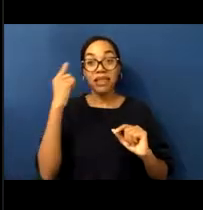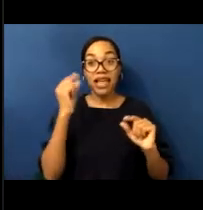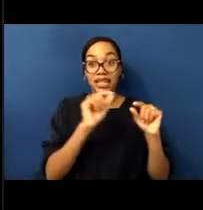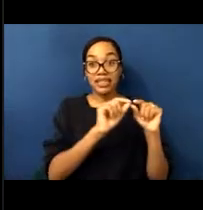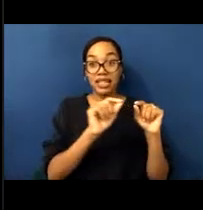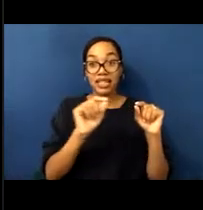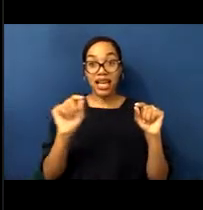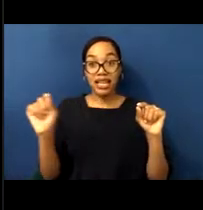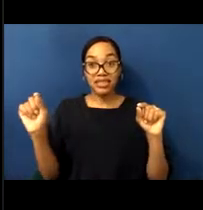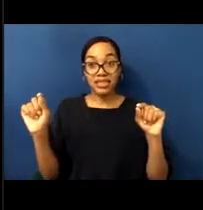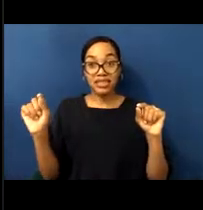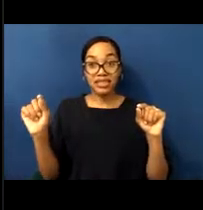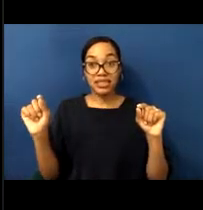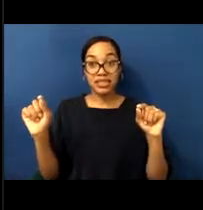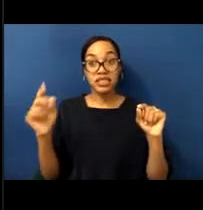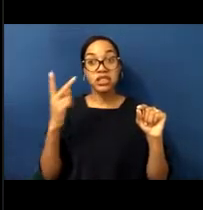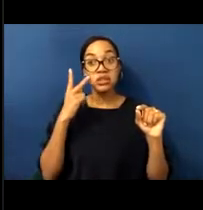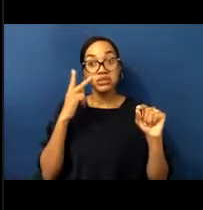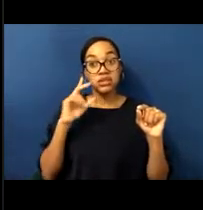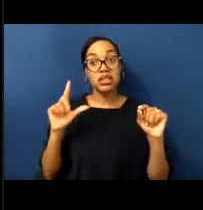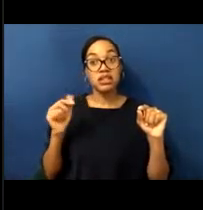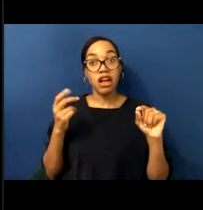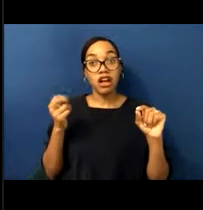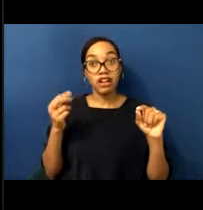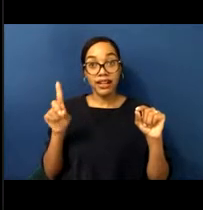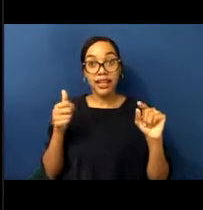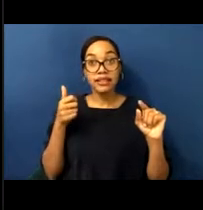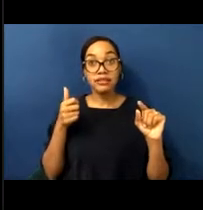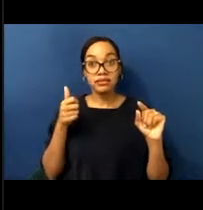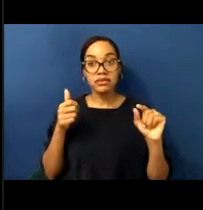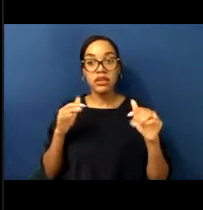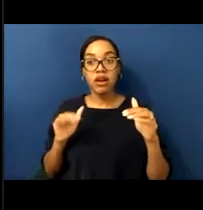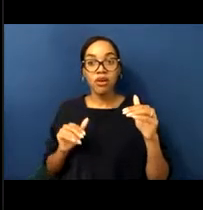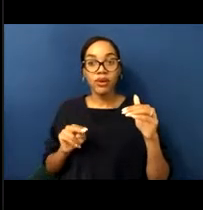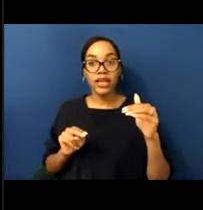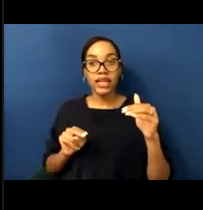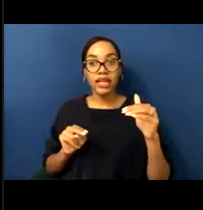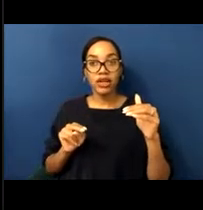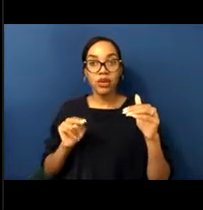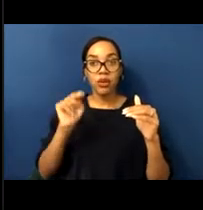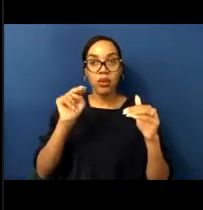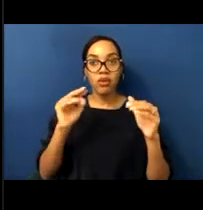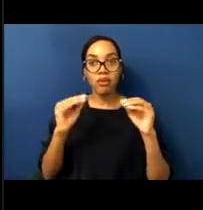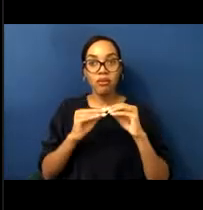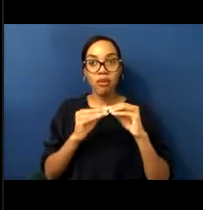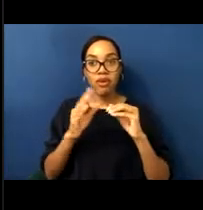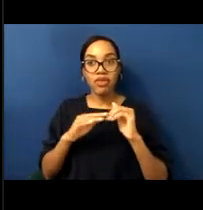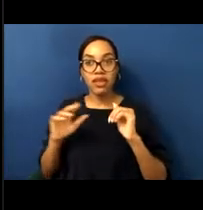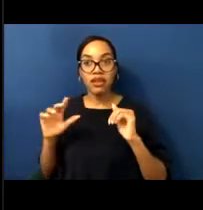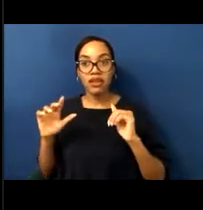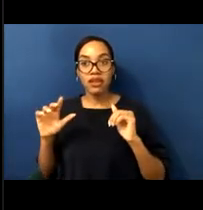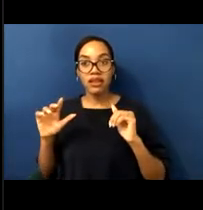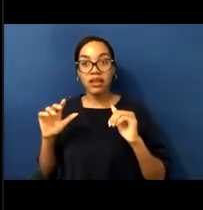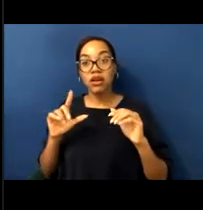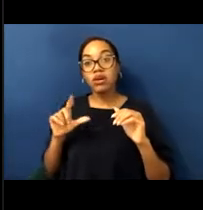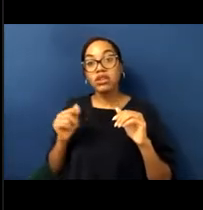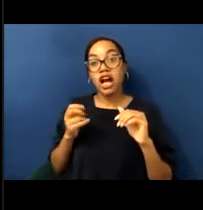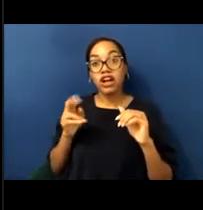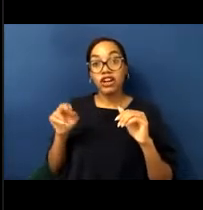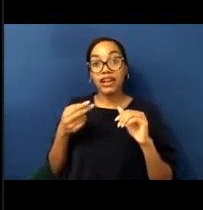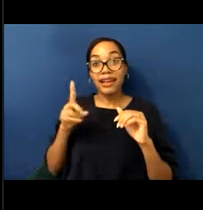line, you can see that loggerhead turtles are nesting today already further north than leatherback turtles. So leatherback turtles have a narrower